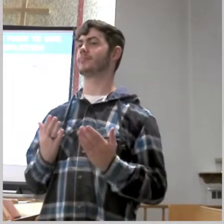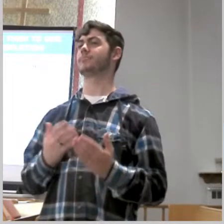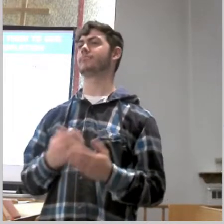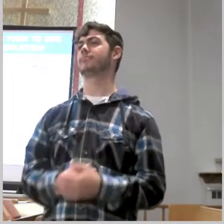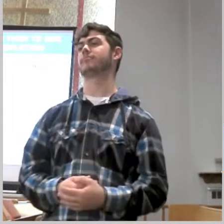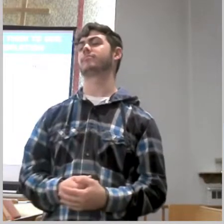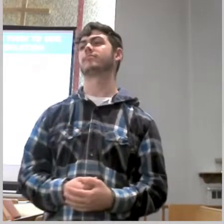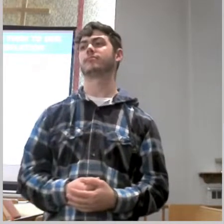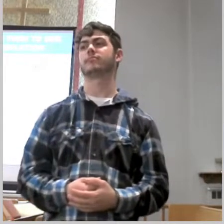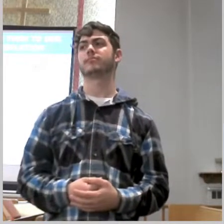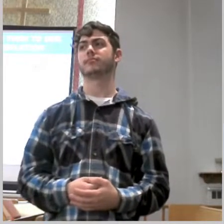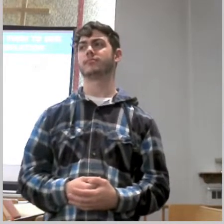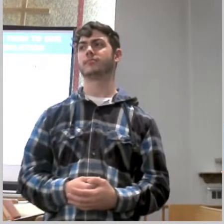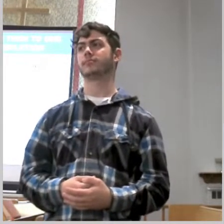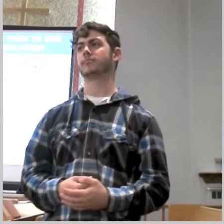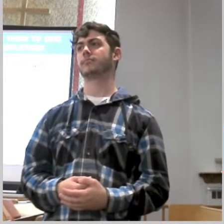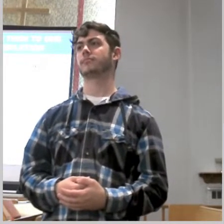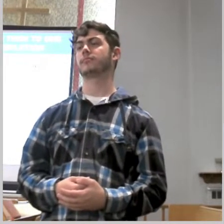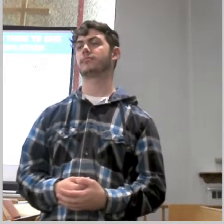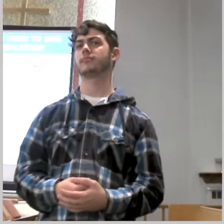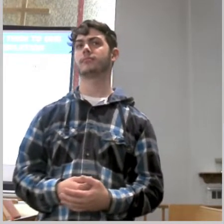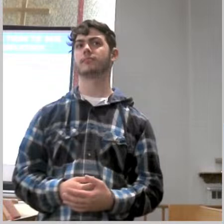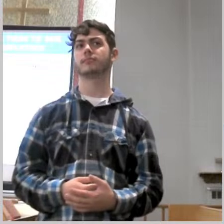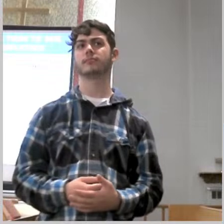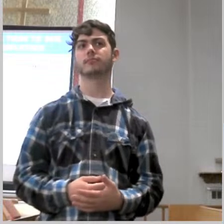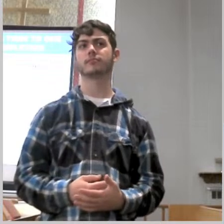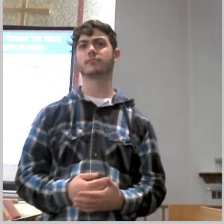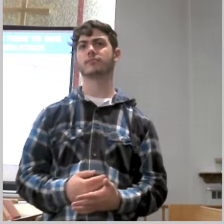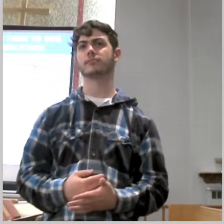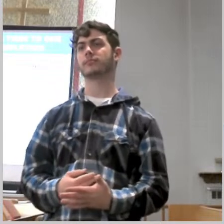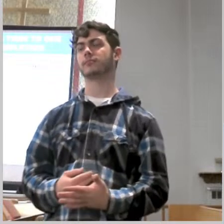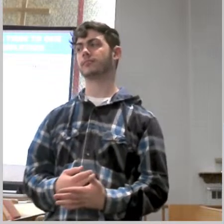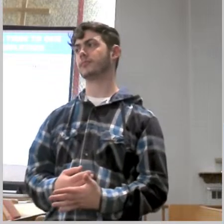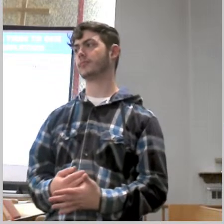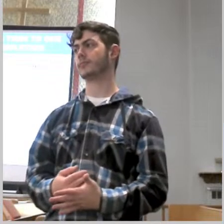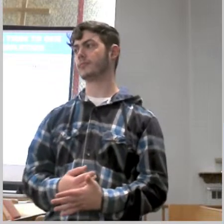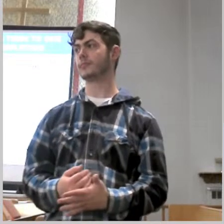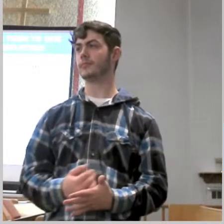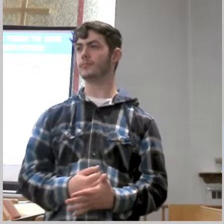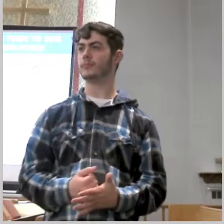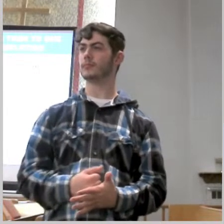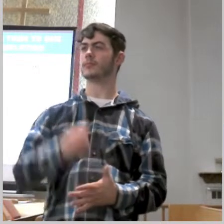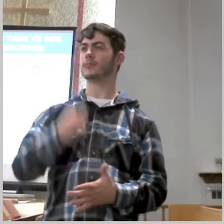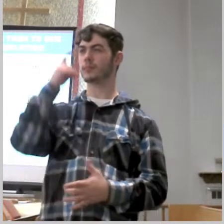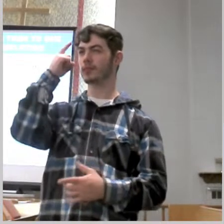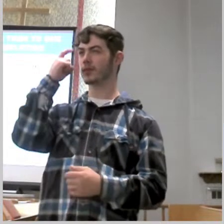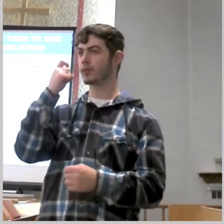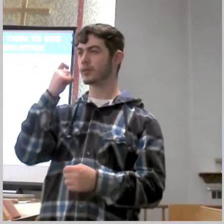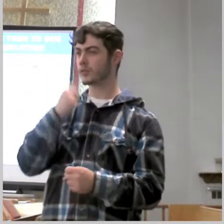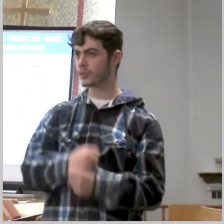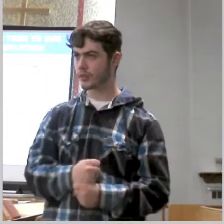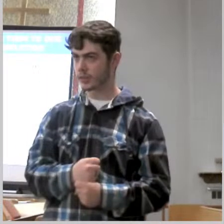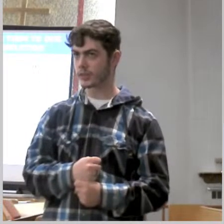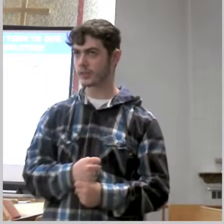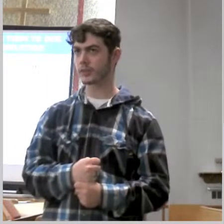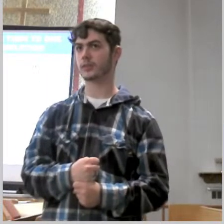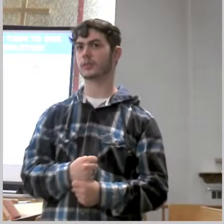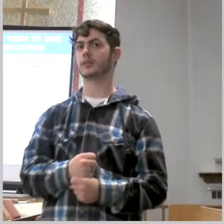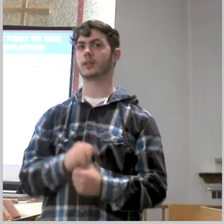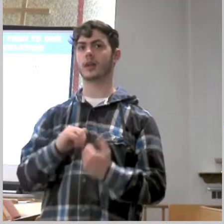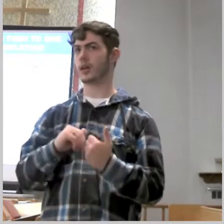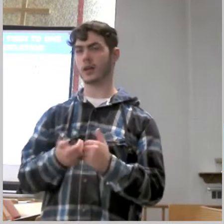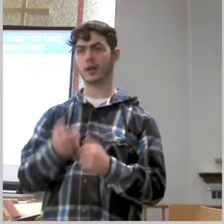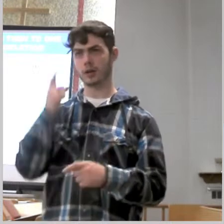that. And so we need to be the same way. Trust is had when we are